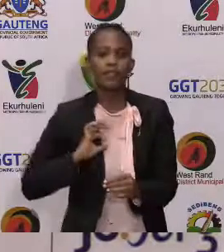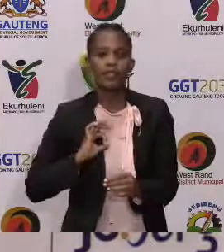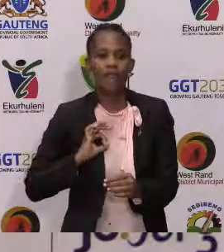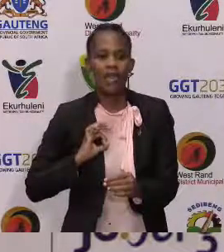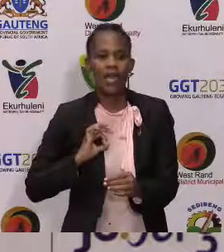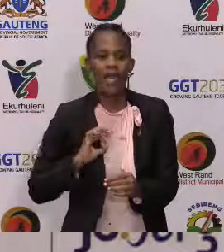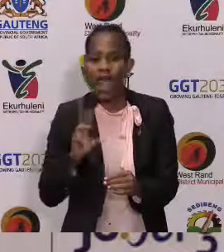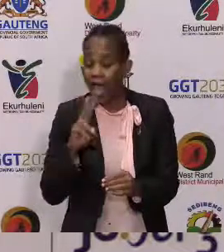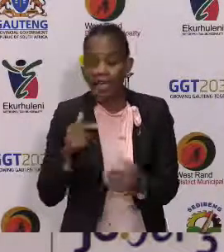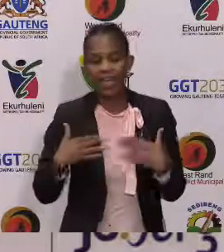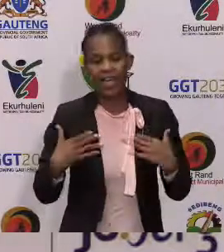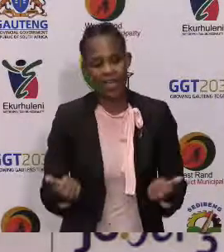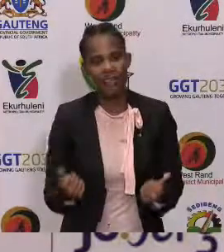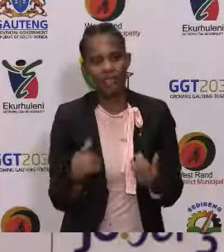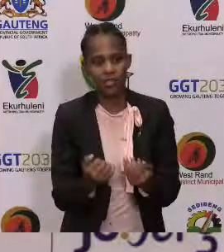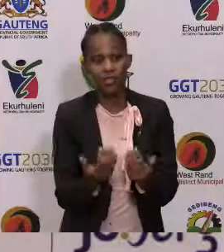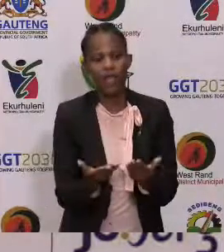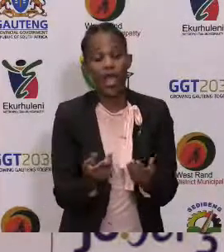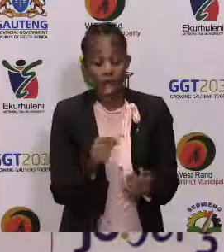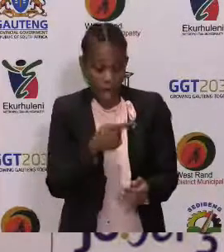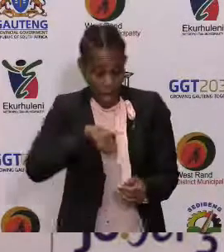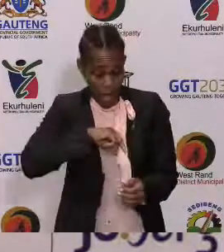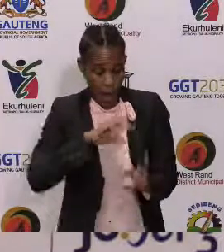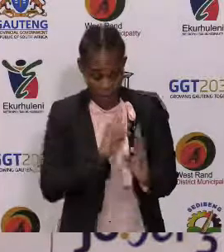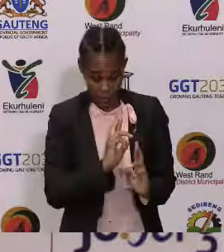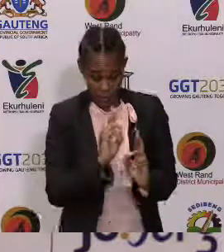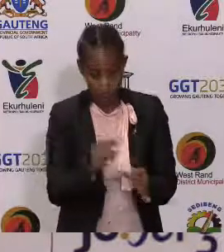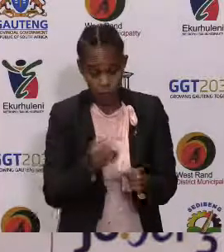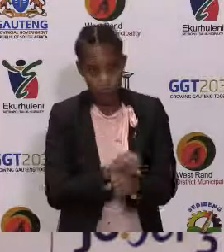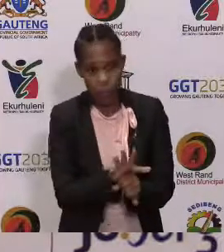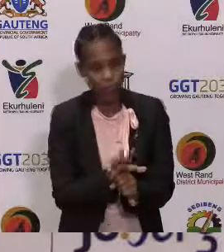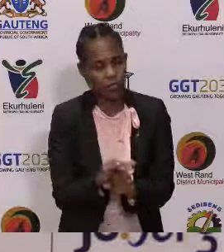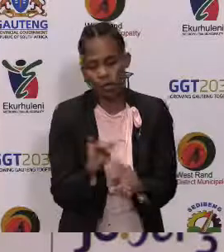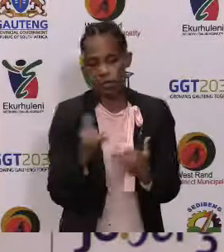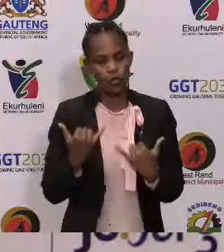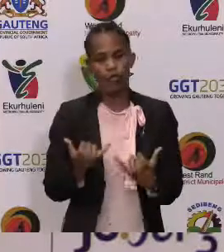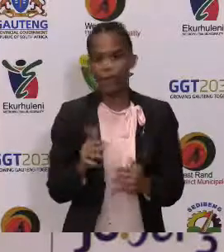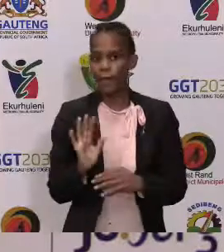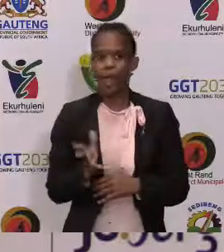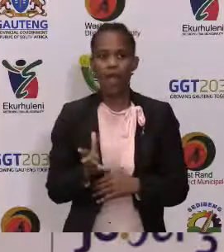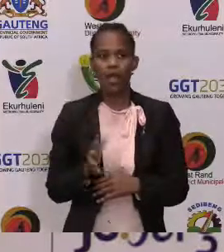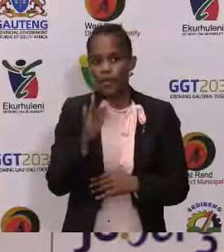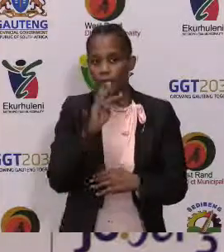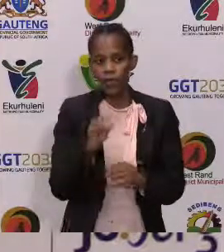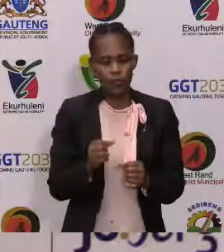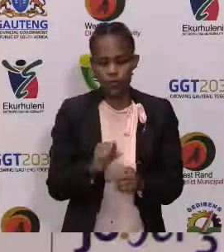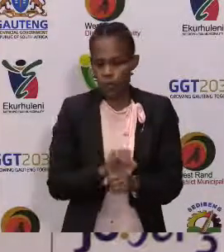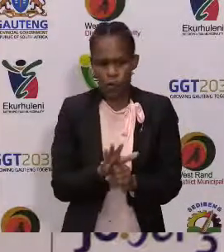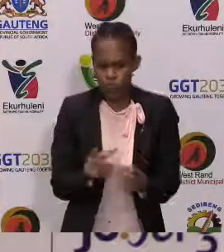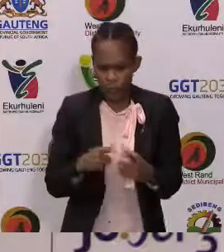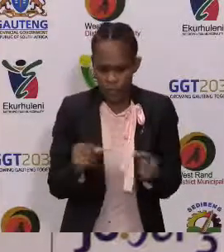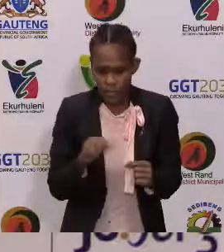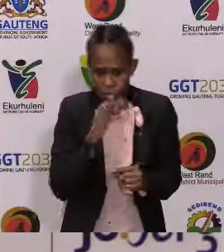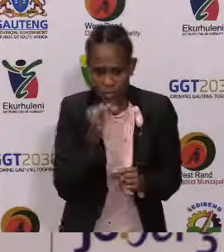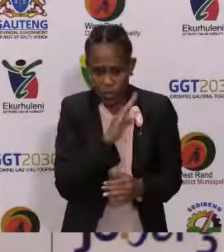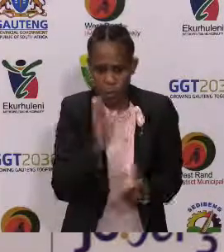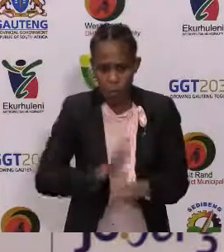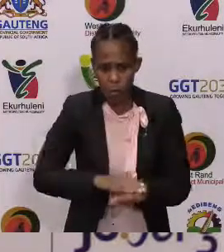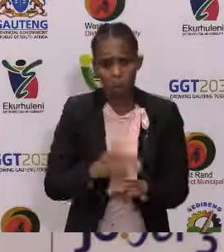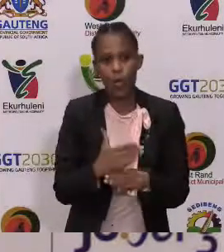services. So our response to COVID is not just for today and not just for COVID. That's why even the